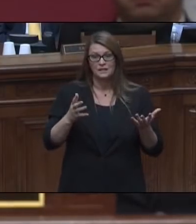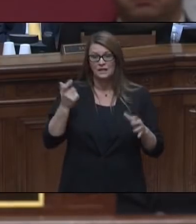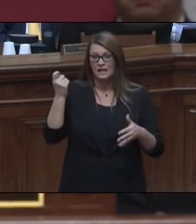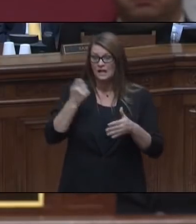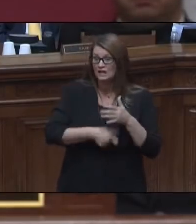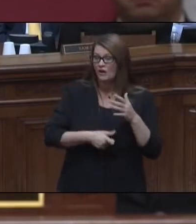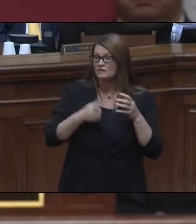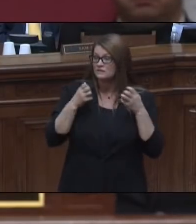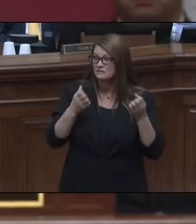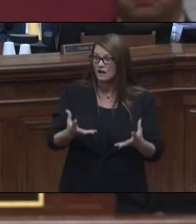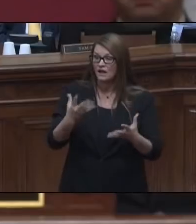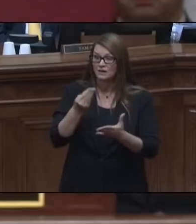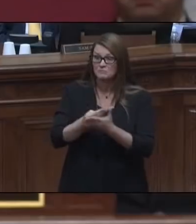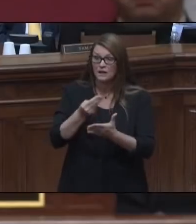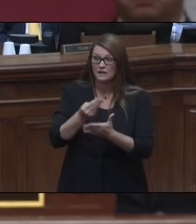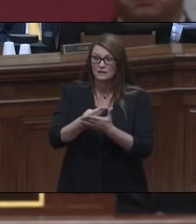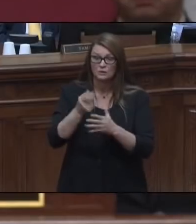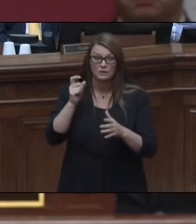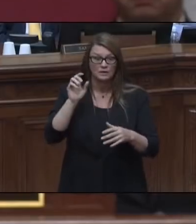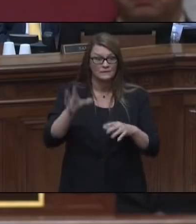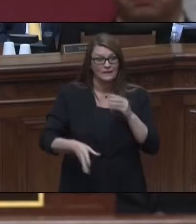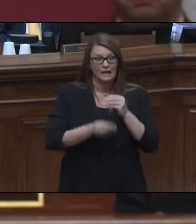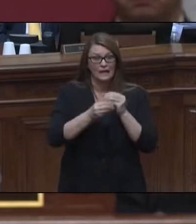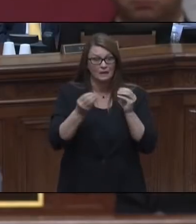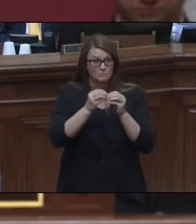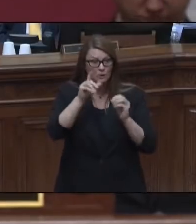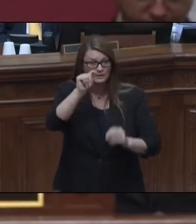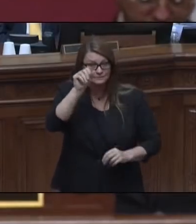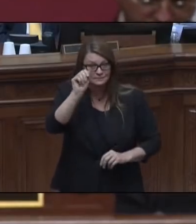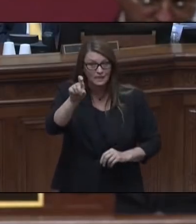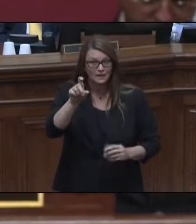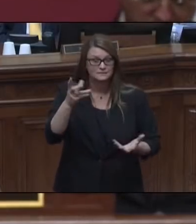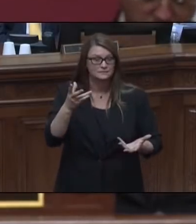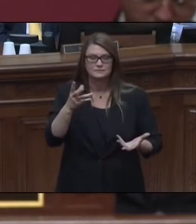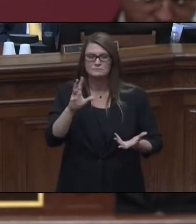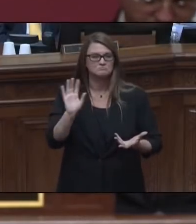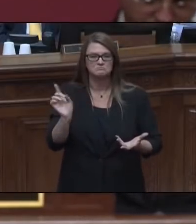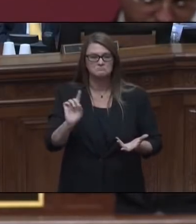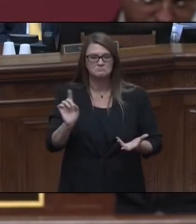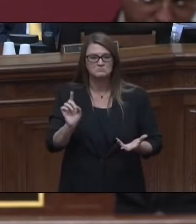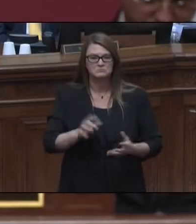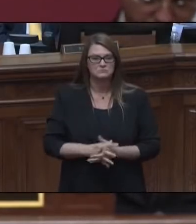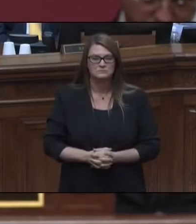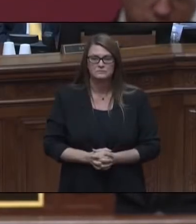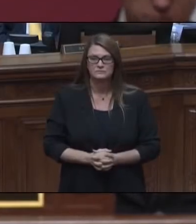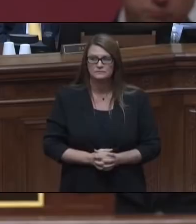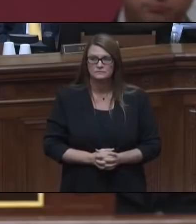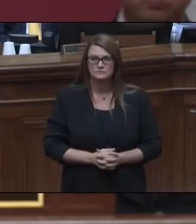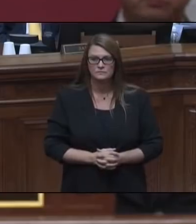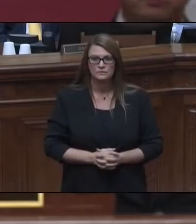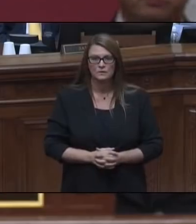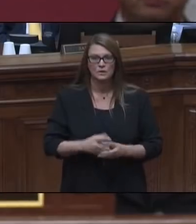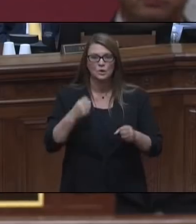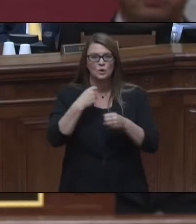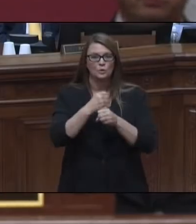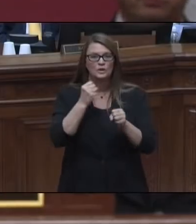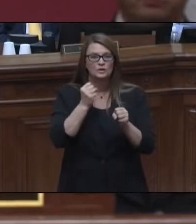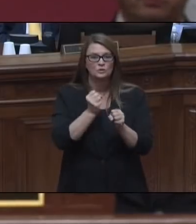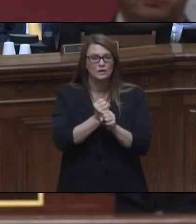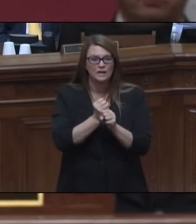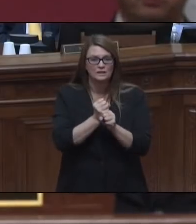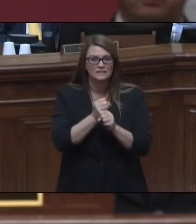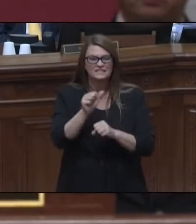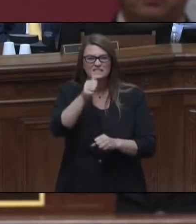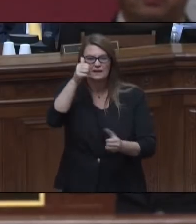us more money, we'll have to tax more, we'll have to do this and that. You know what we did? We created tens of thousands